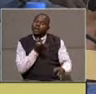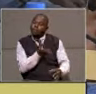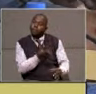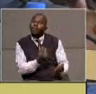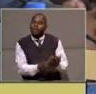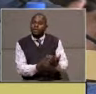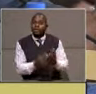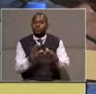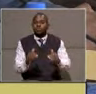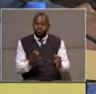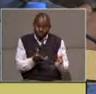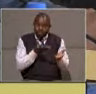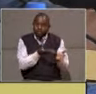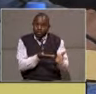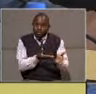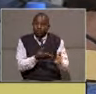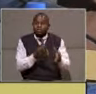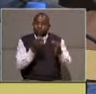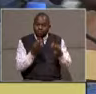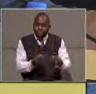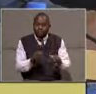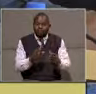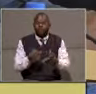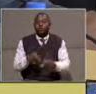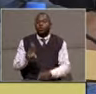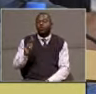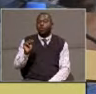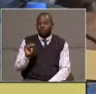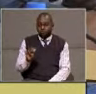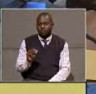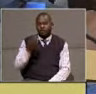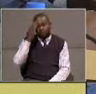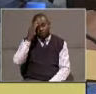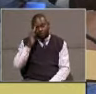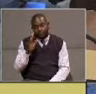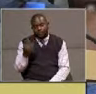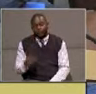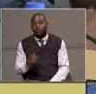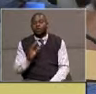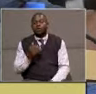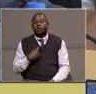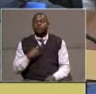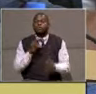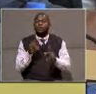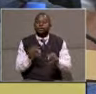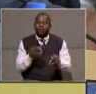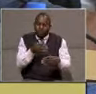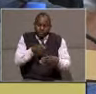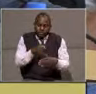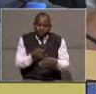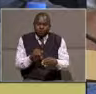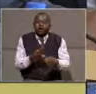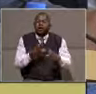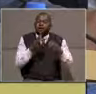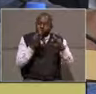Uganda, which we did. We filed papers through the United Nations to let them know what our claim to the properties were and what assets we